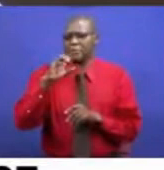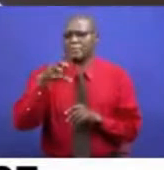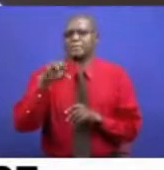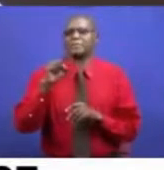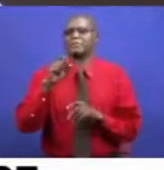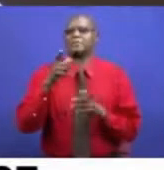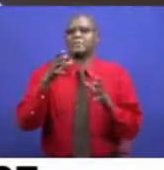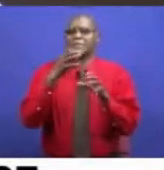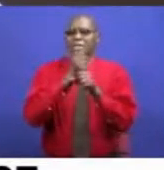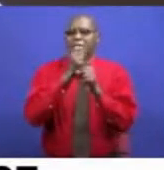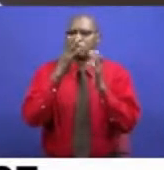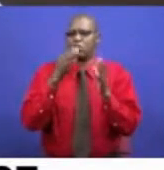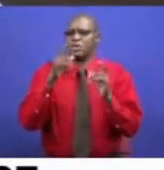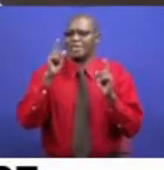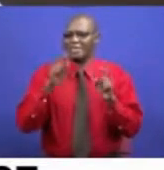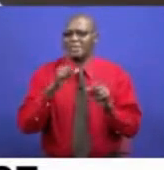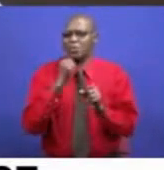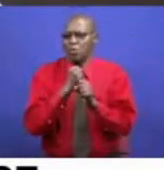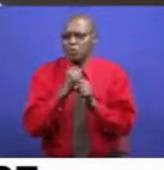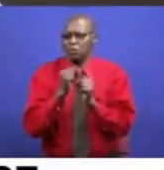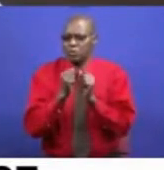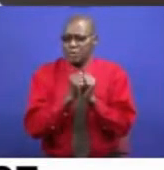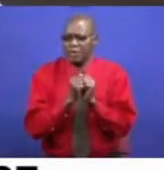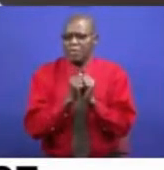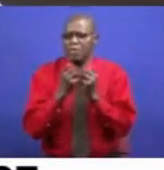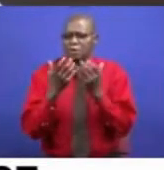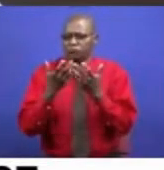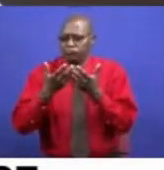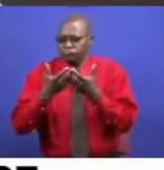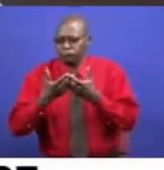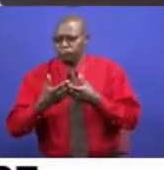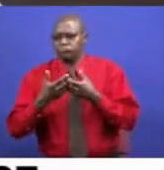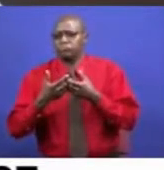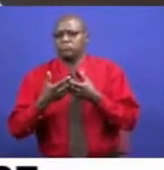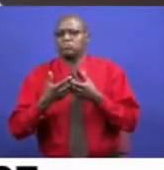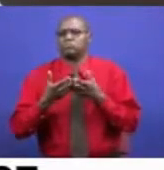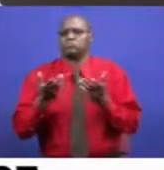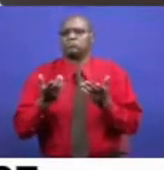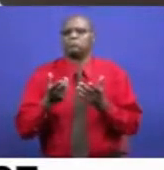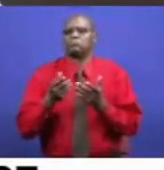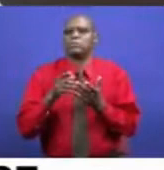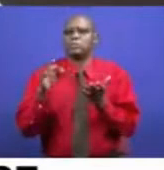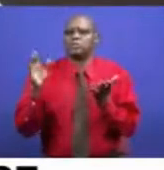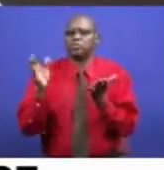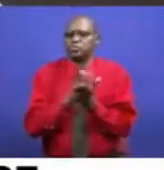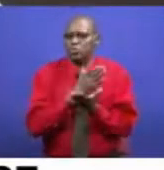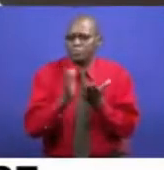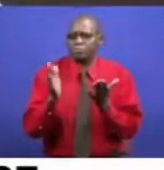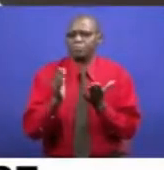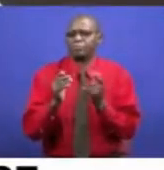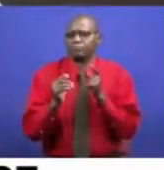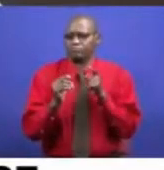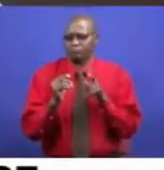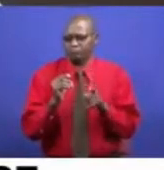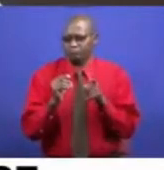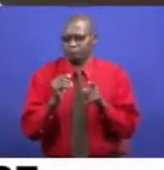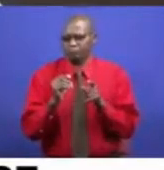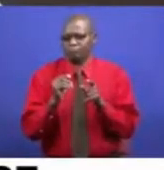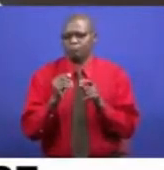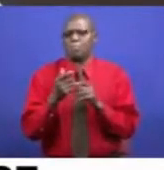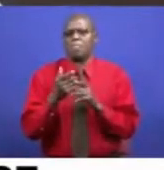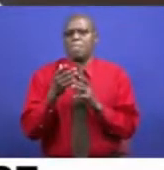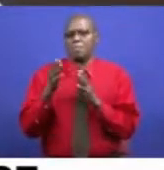stakeholders need to work together in harmony to ensure the societal vice is eradicated. Awiti, who is eyeing the